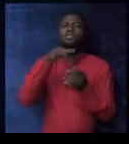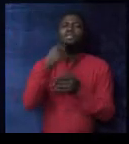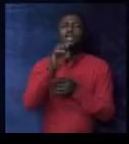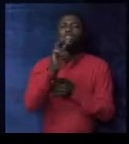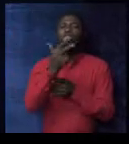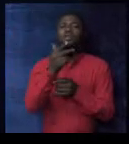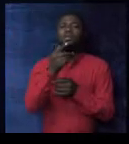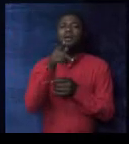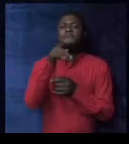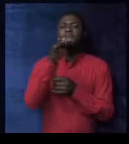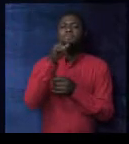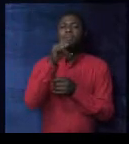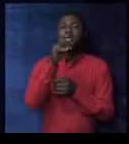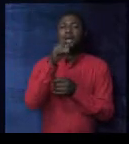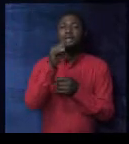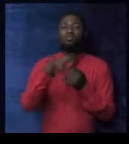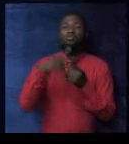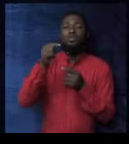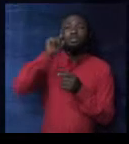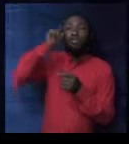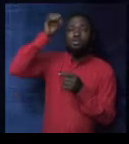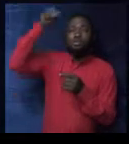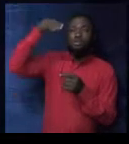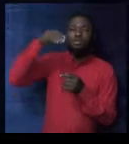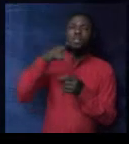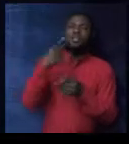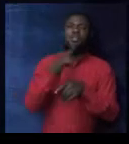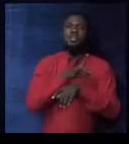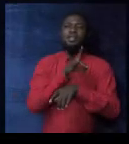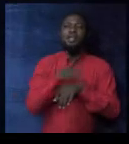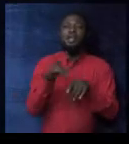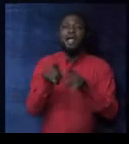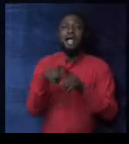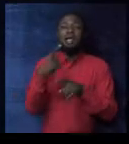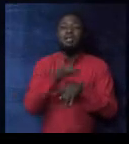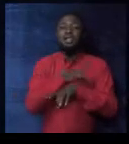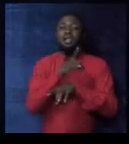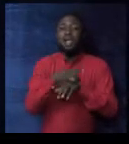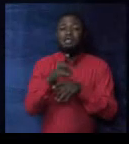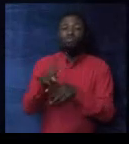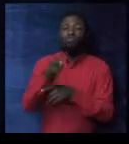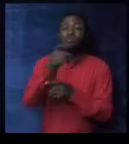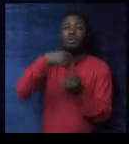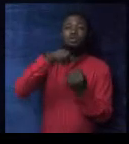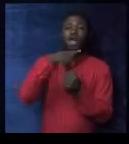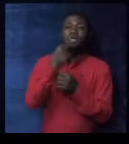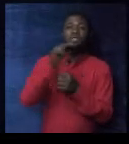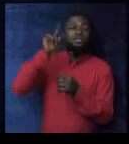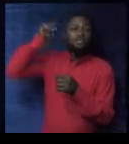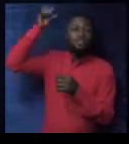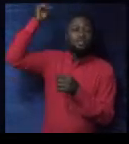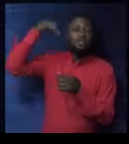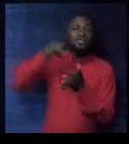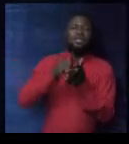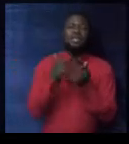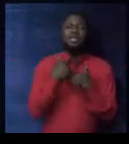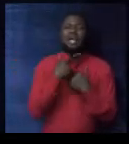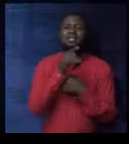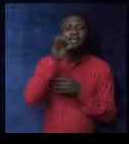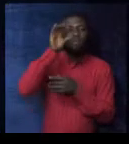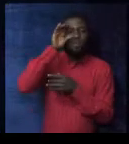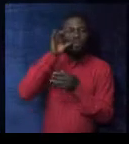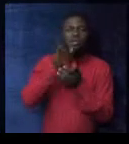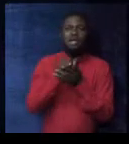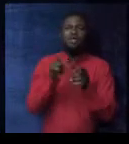What is the third planet to the Sun? The Earth. As the Earth travels around the Sun, it has a moon